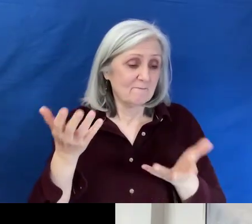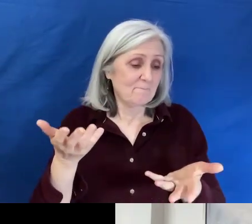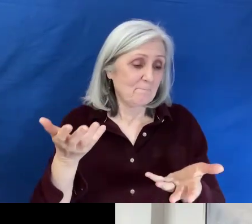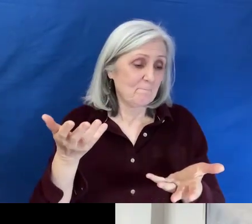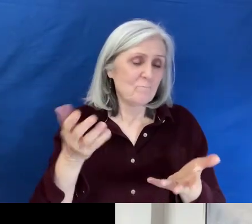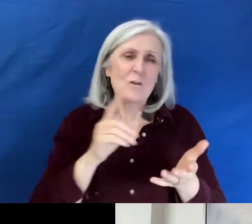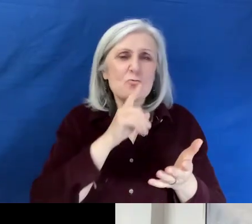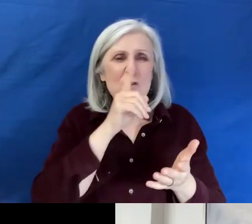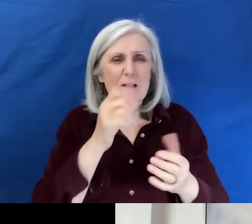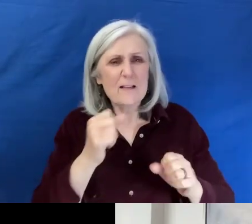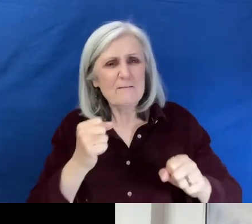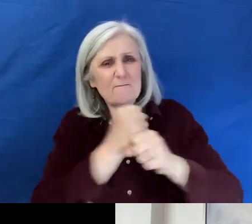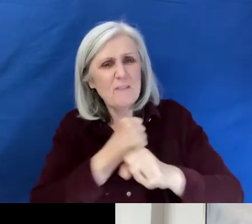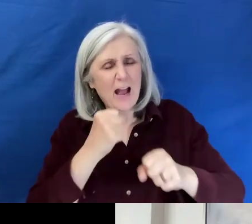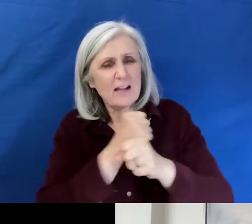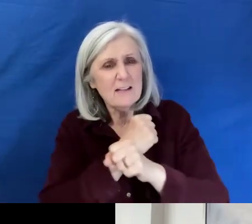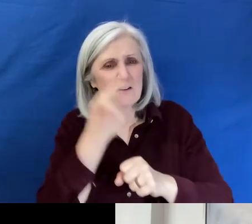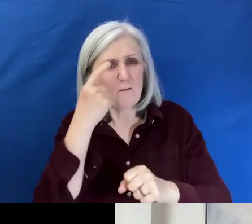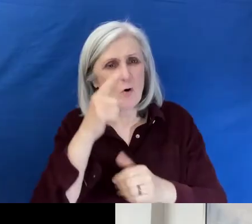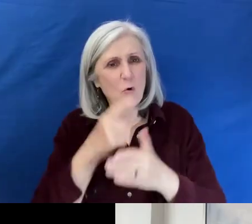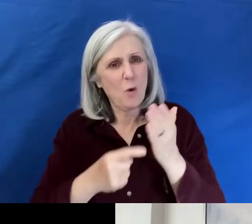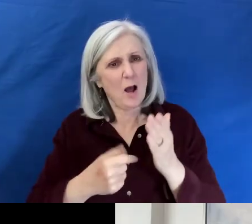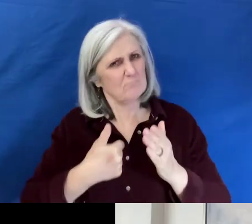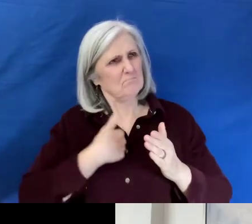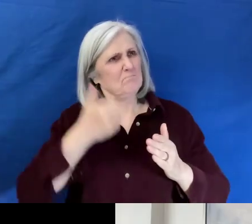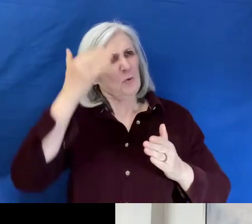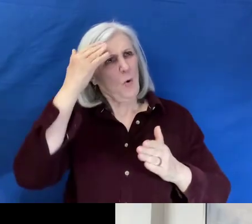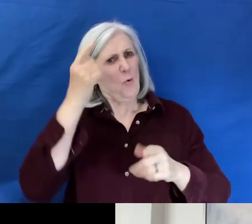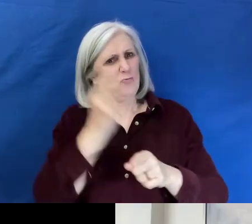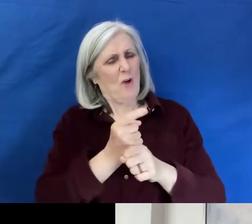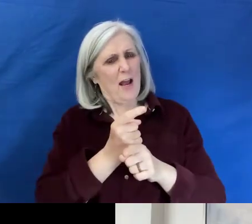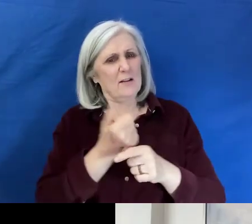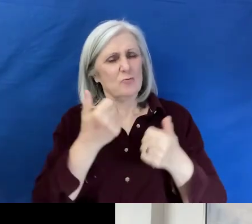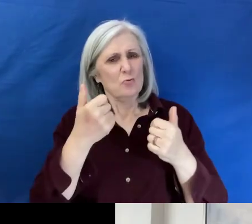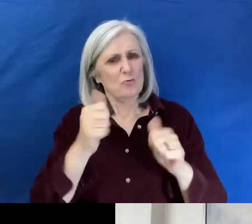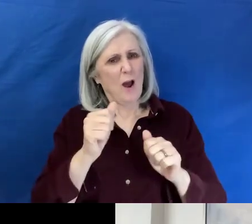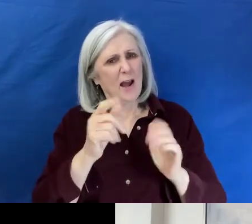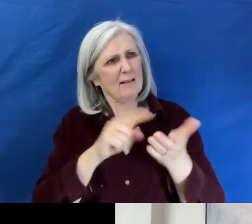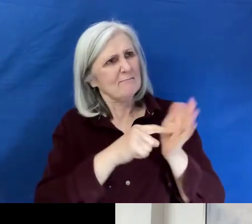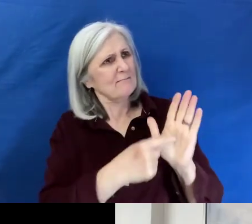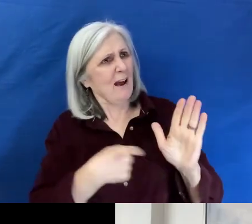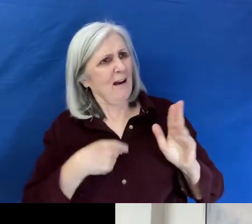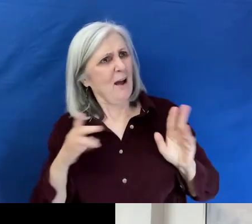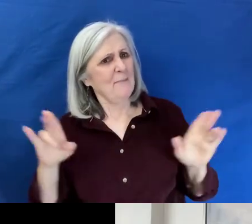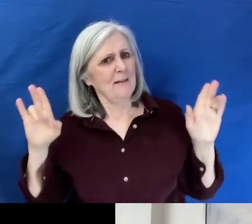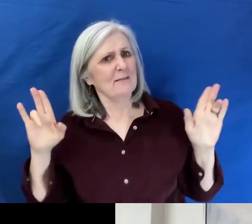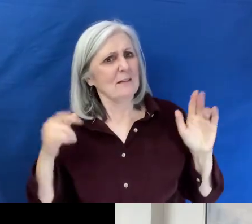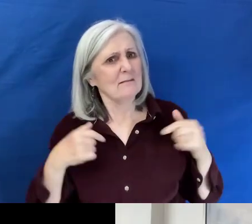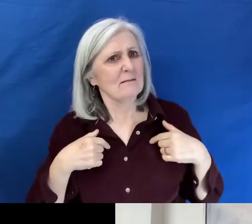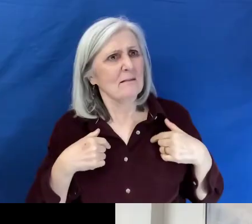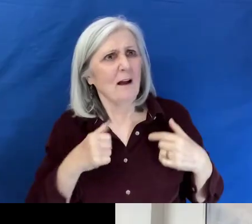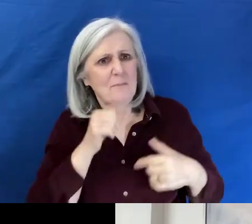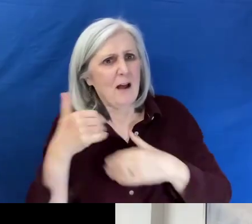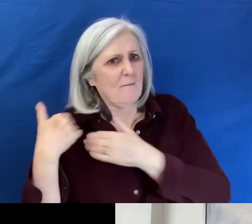and really fighting for what she knows is right and to clear her name. And also she